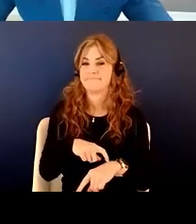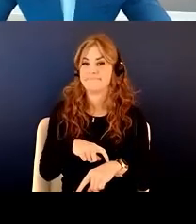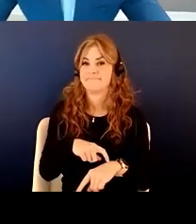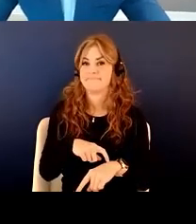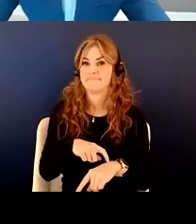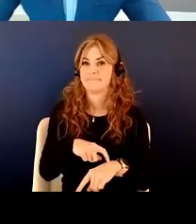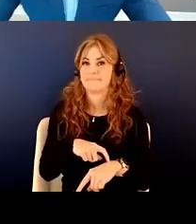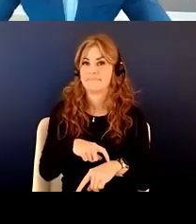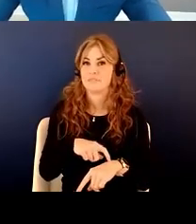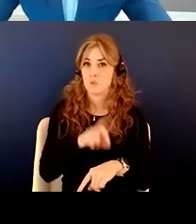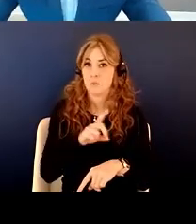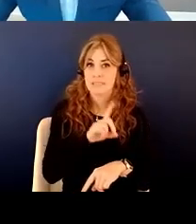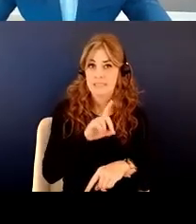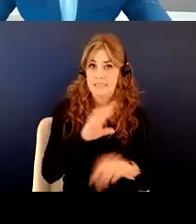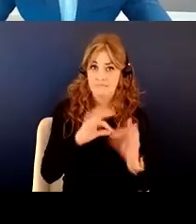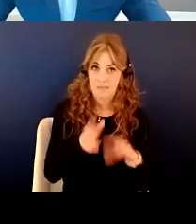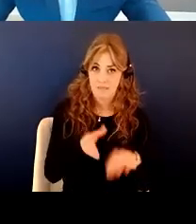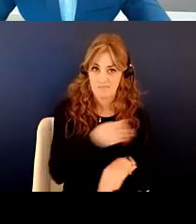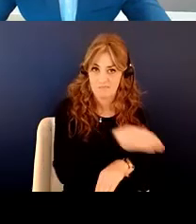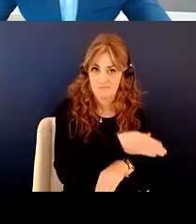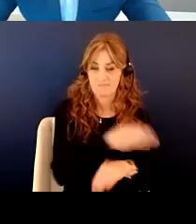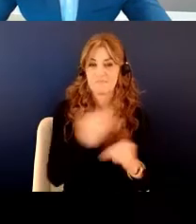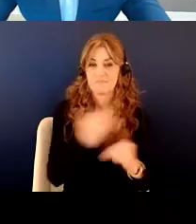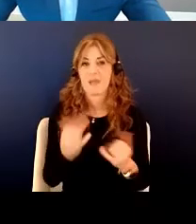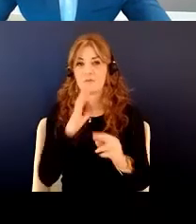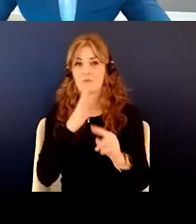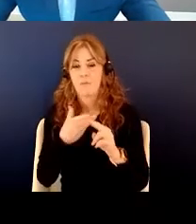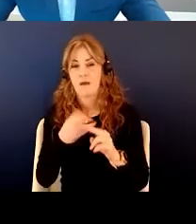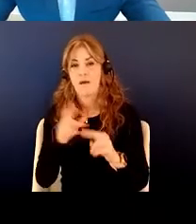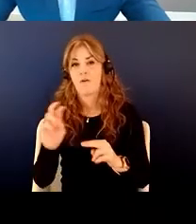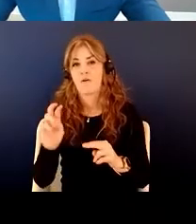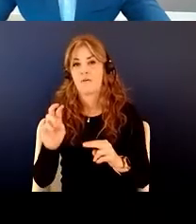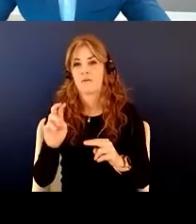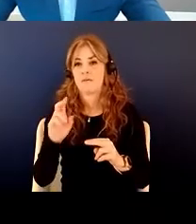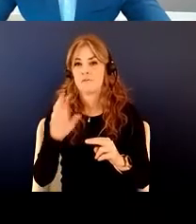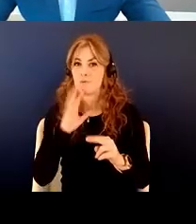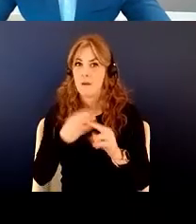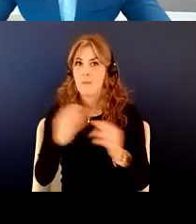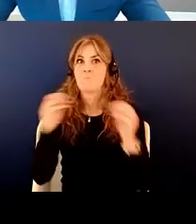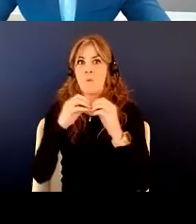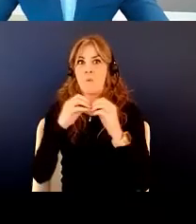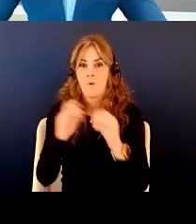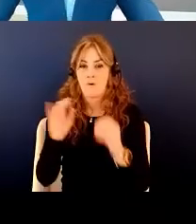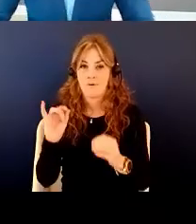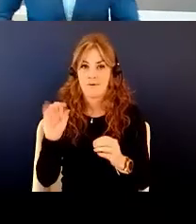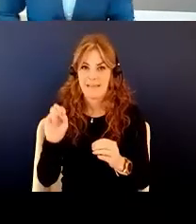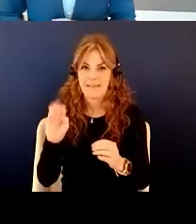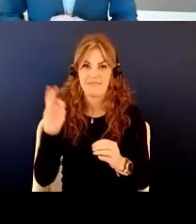we'll keep going with the whirlwind tour of effect sizes.